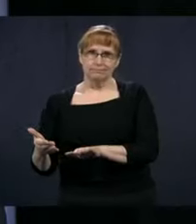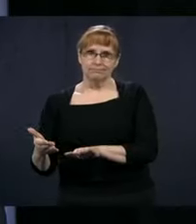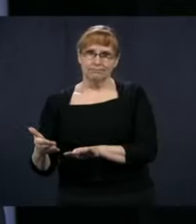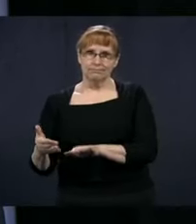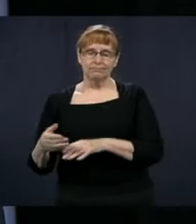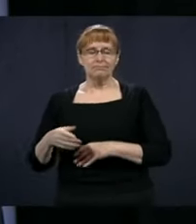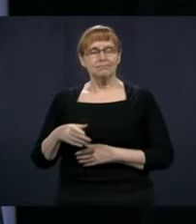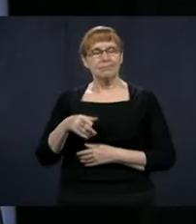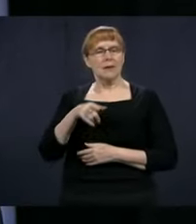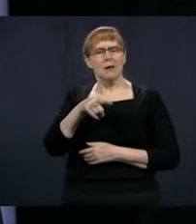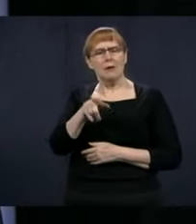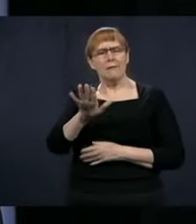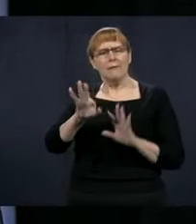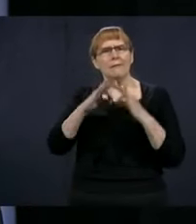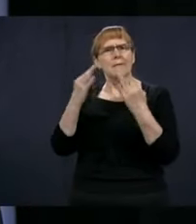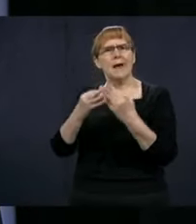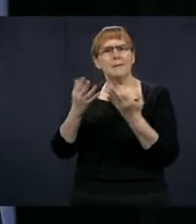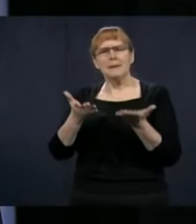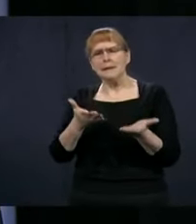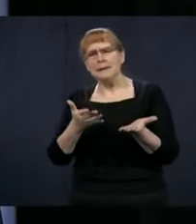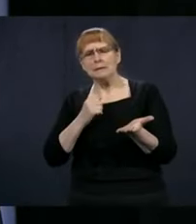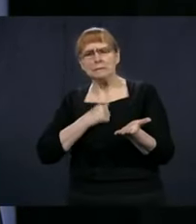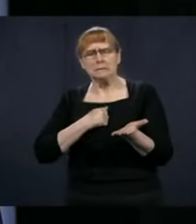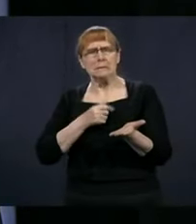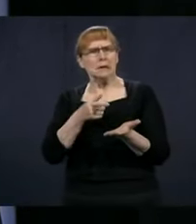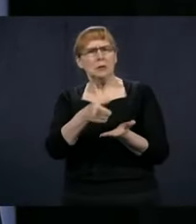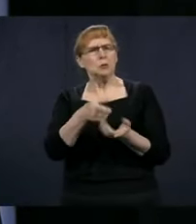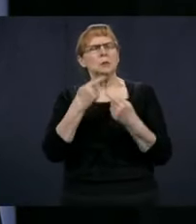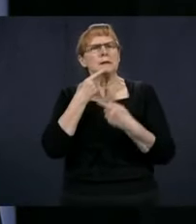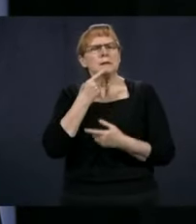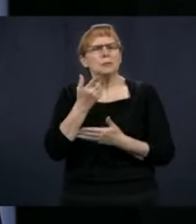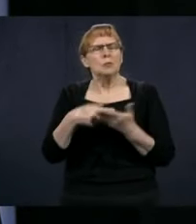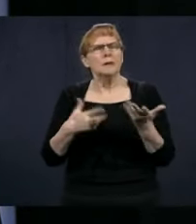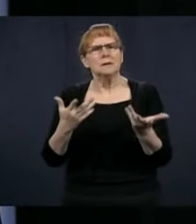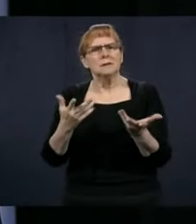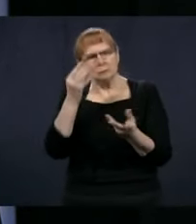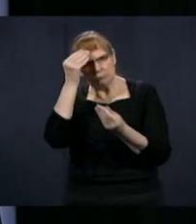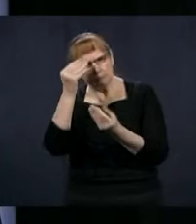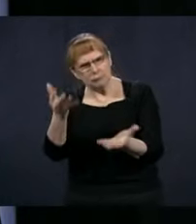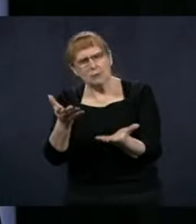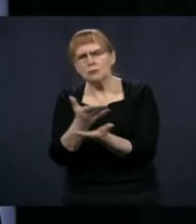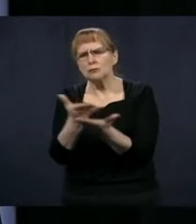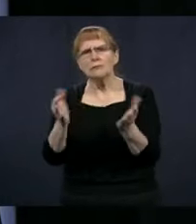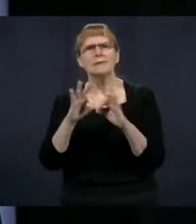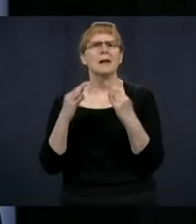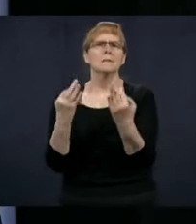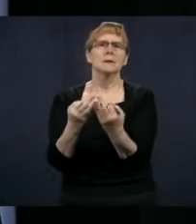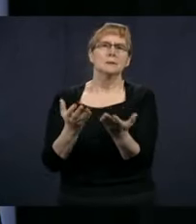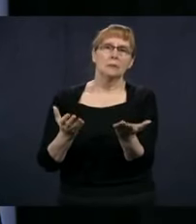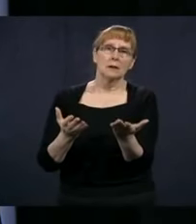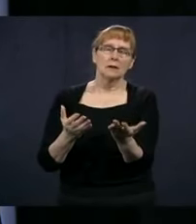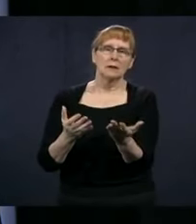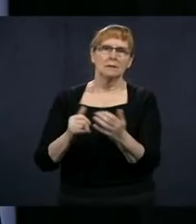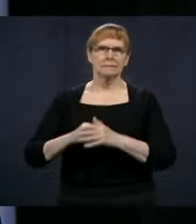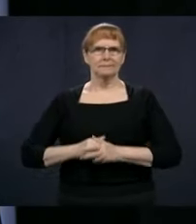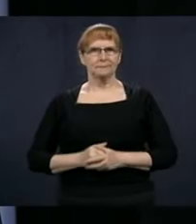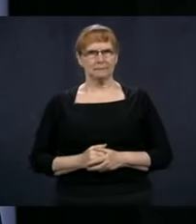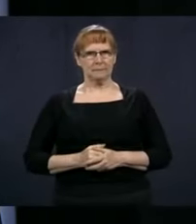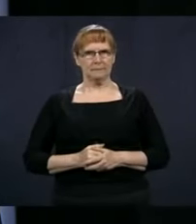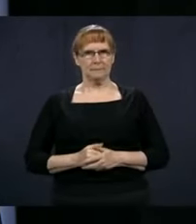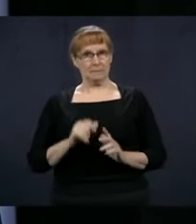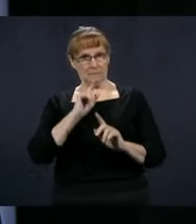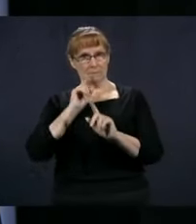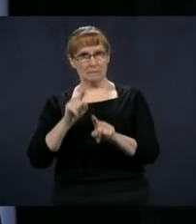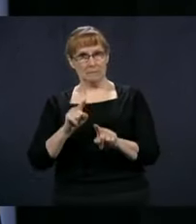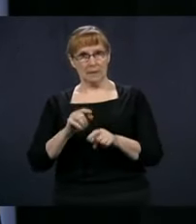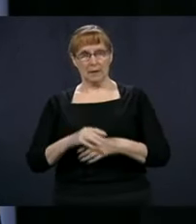The message I have is that I'm sorry. I'm sorry for the decisions that have